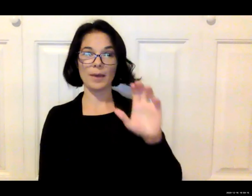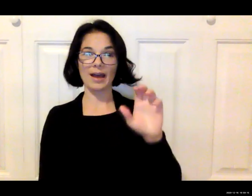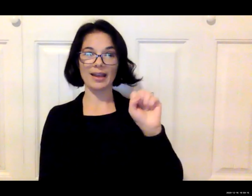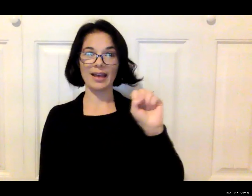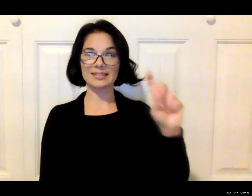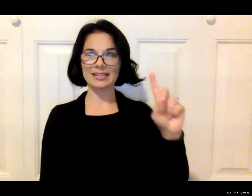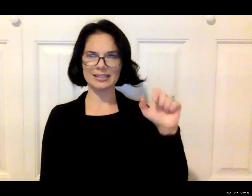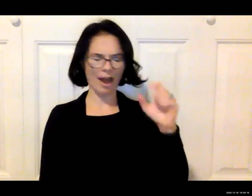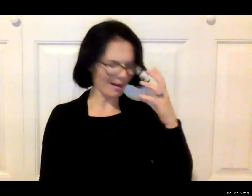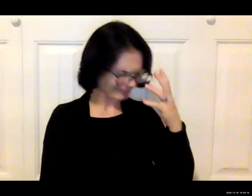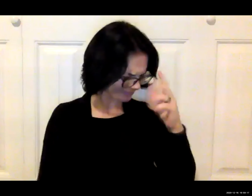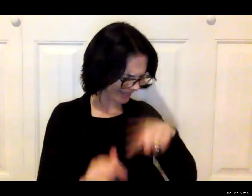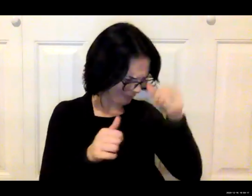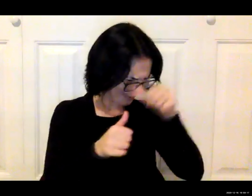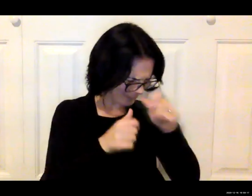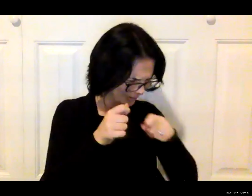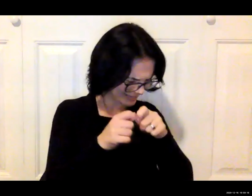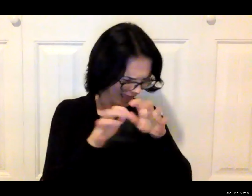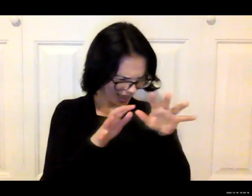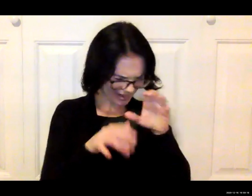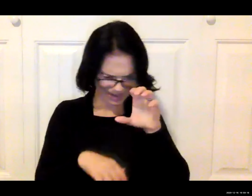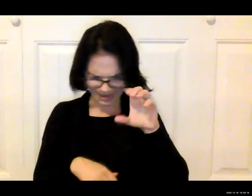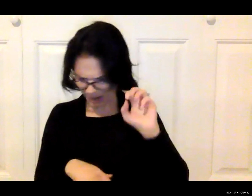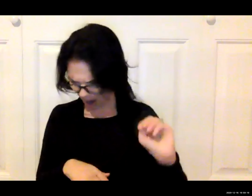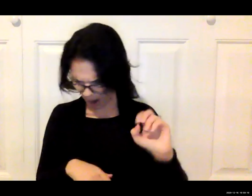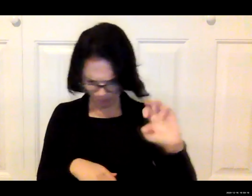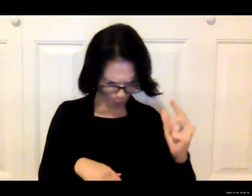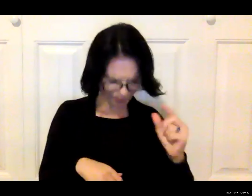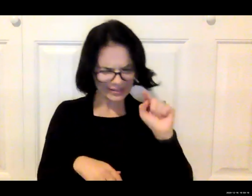upacsd.com. Oh gosh, I'm getting com and org mixed up.